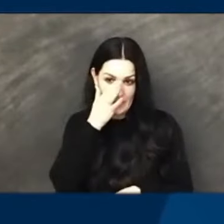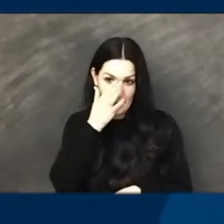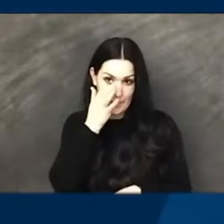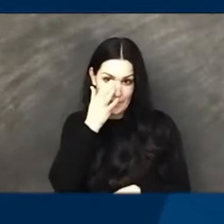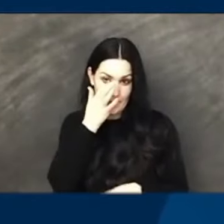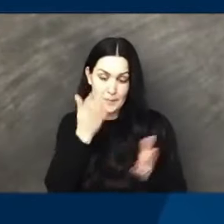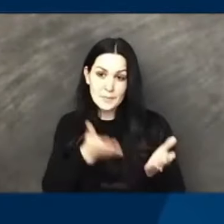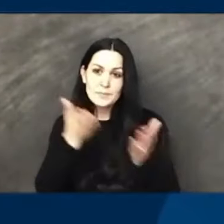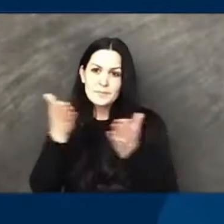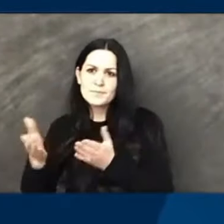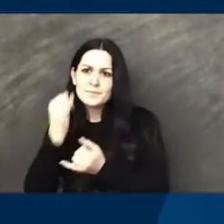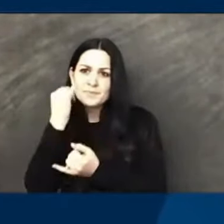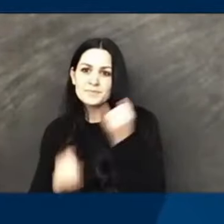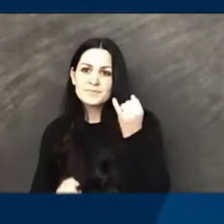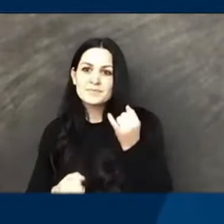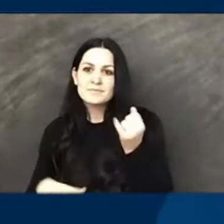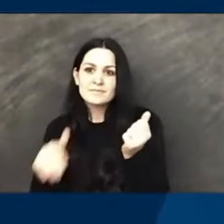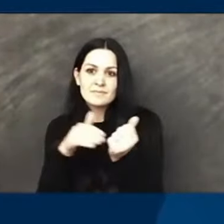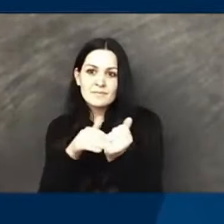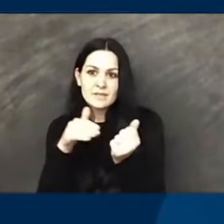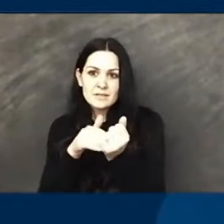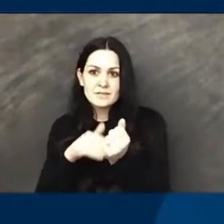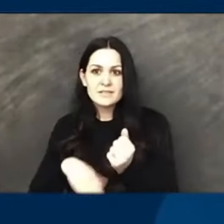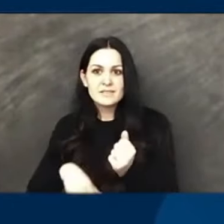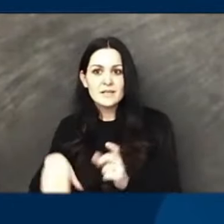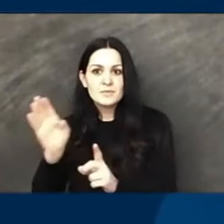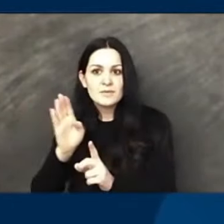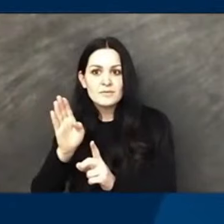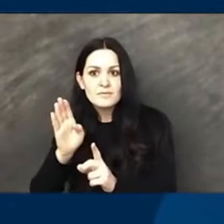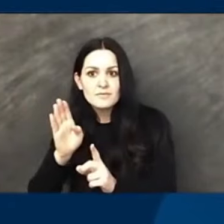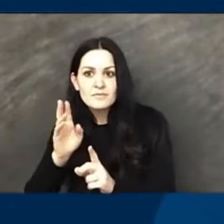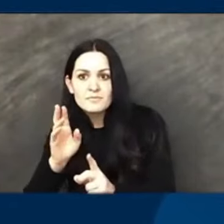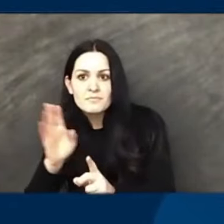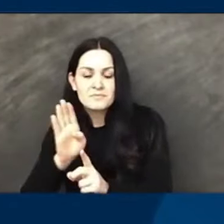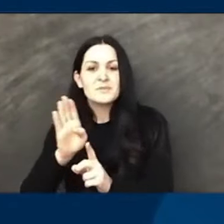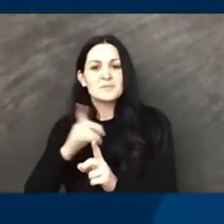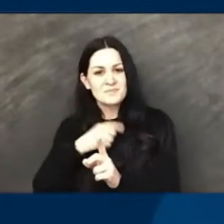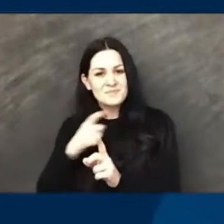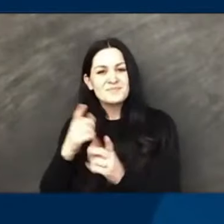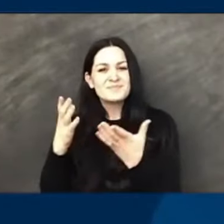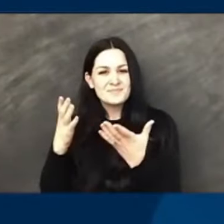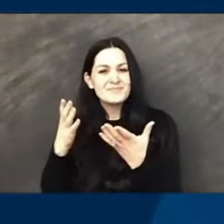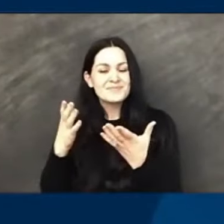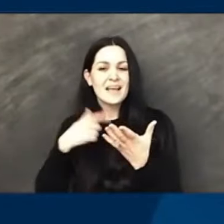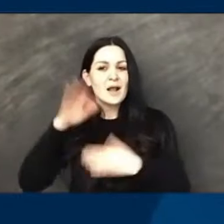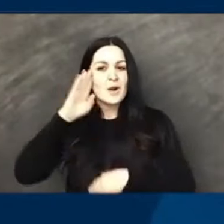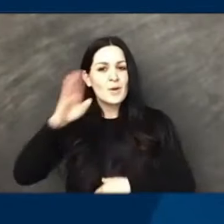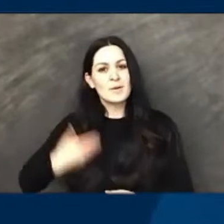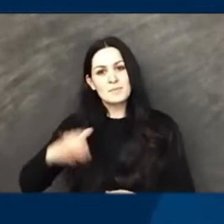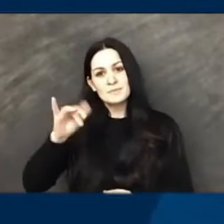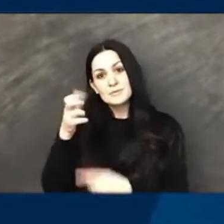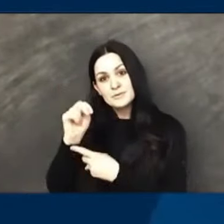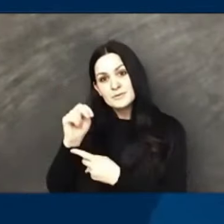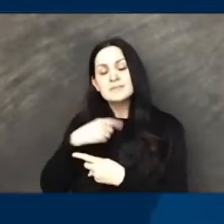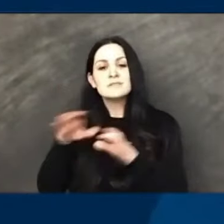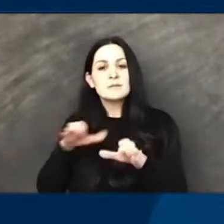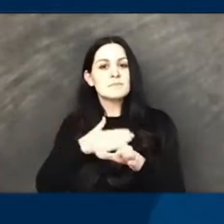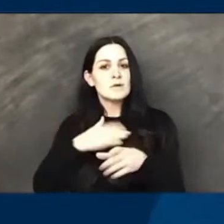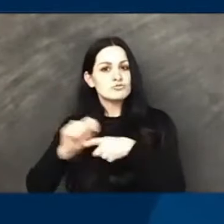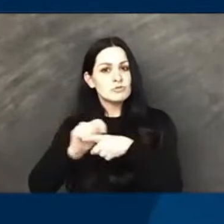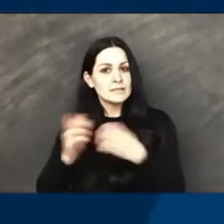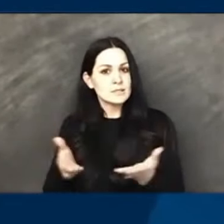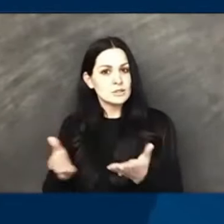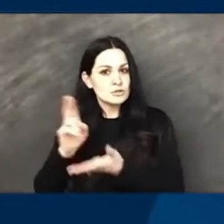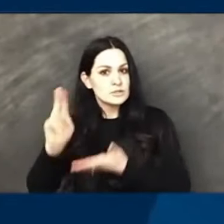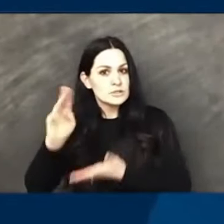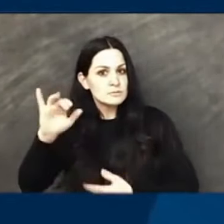And finally, Dr. Bisognano. Hi, I'm John Bisognano. I did my training here at the University, some of my training here at the University of